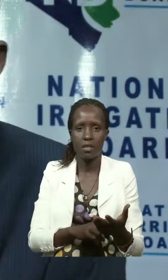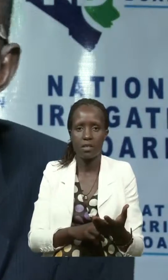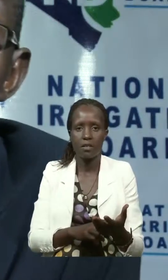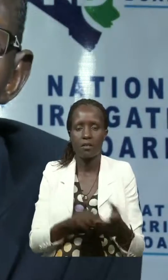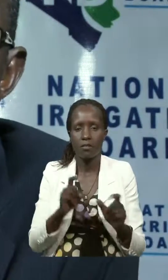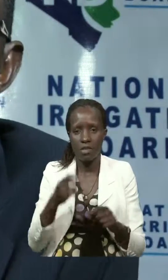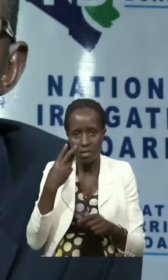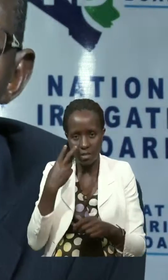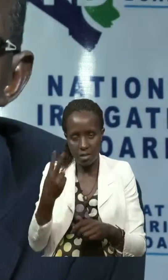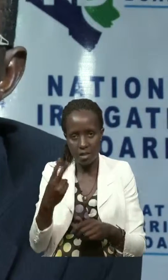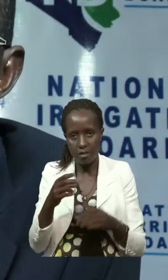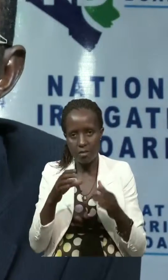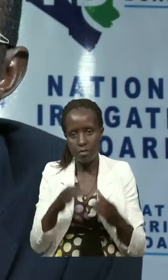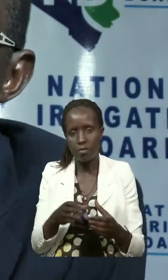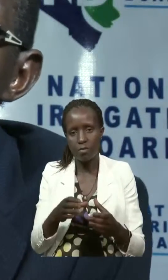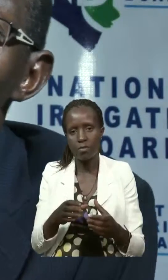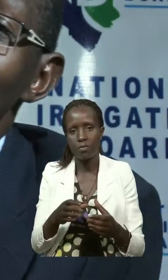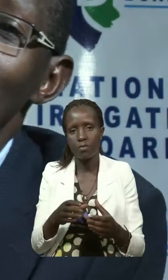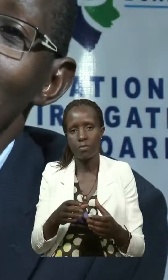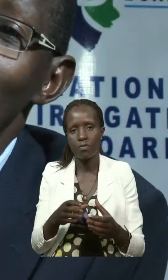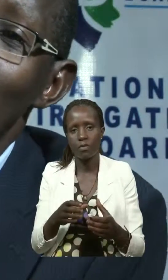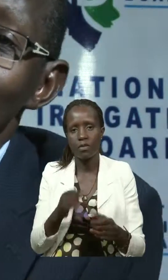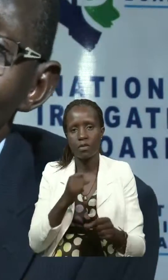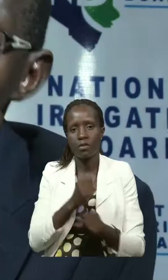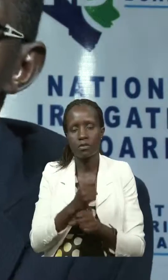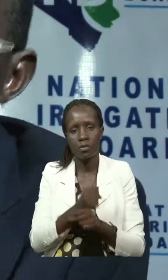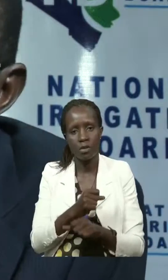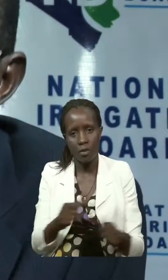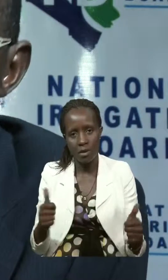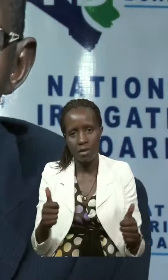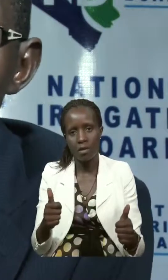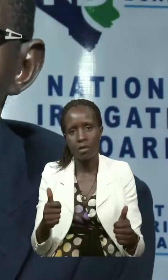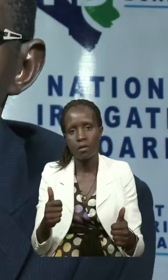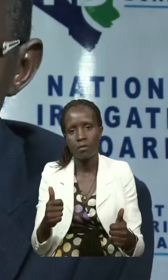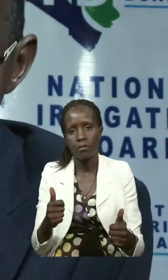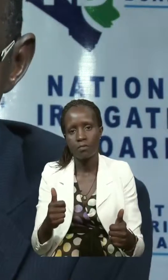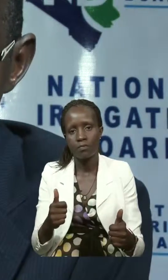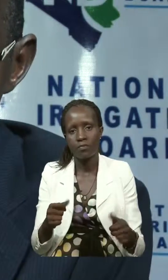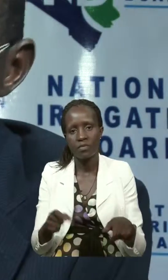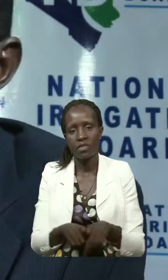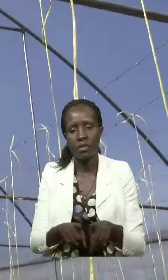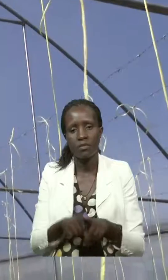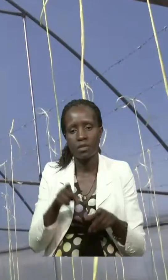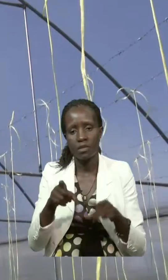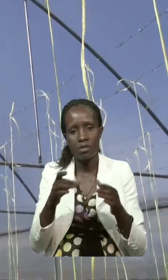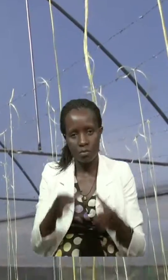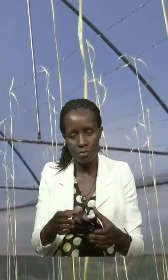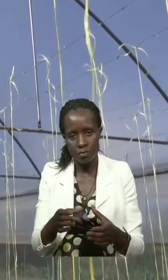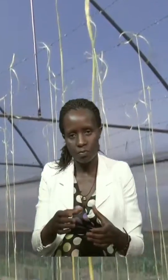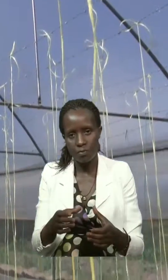We must be able to see that they are. We normally have our staff, they go down to see, is this group existing? And this group, how is